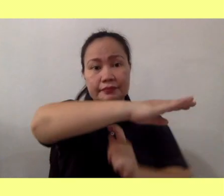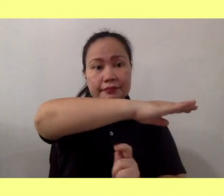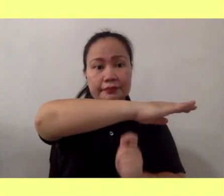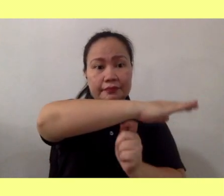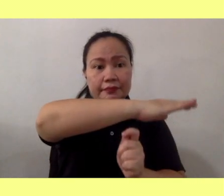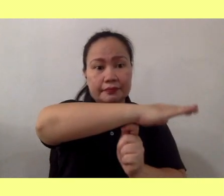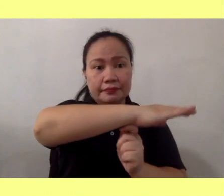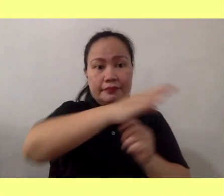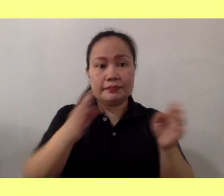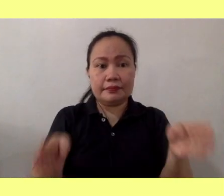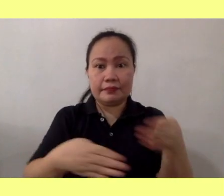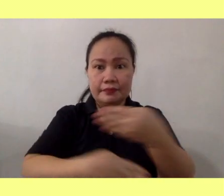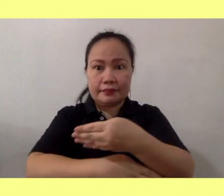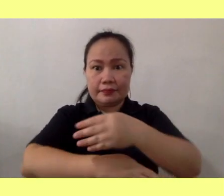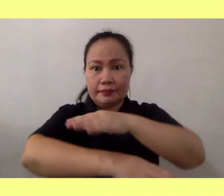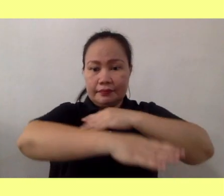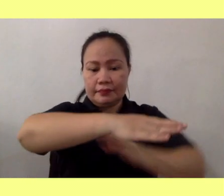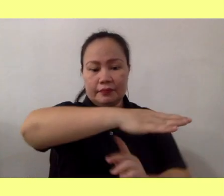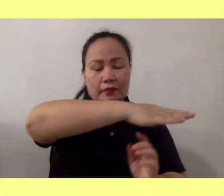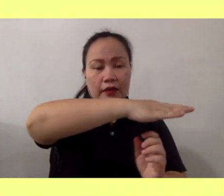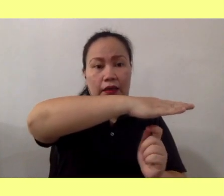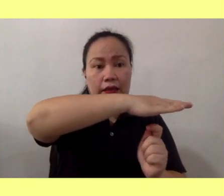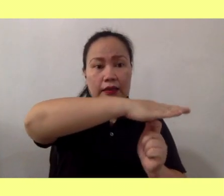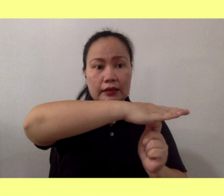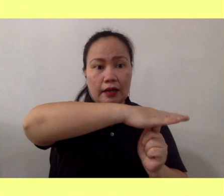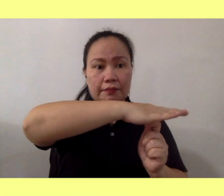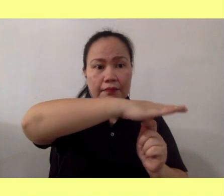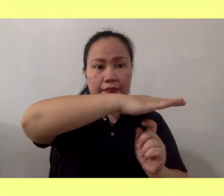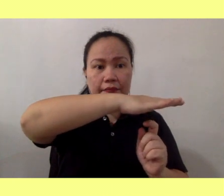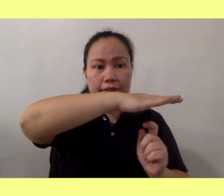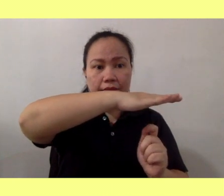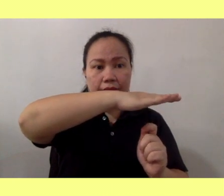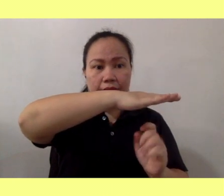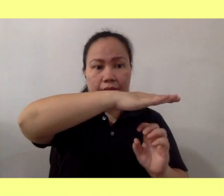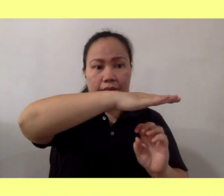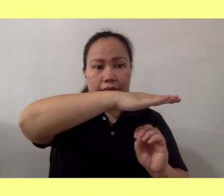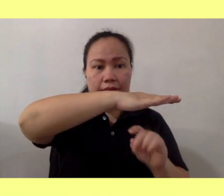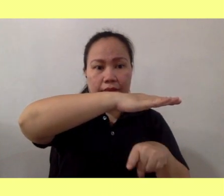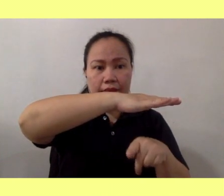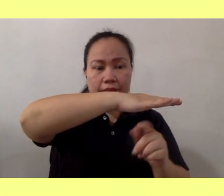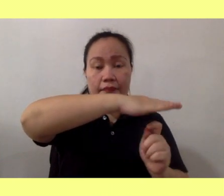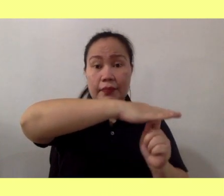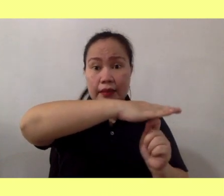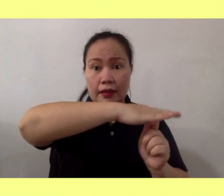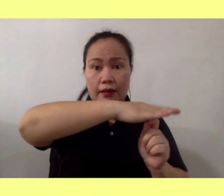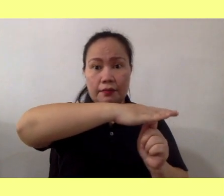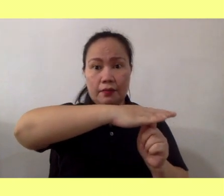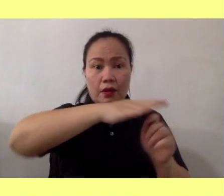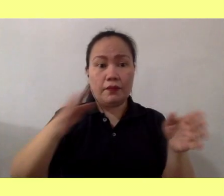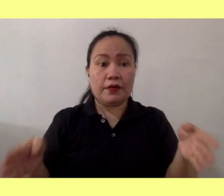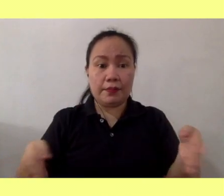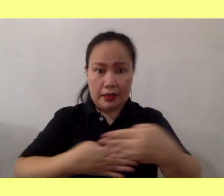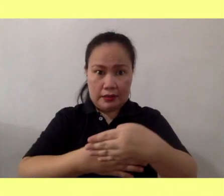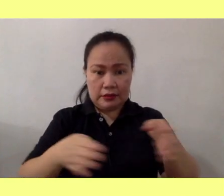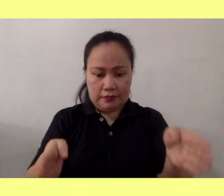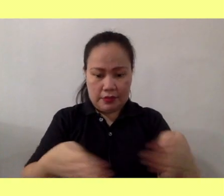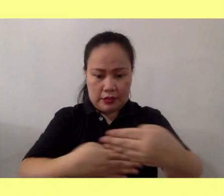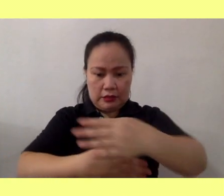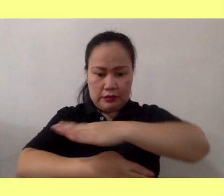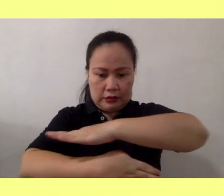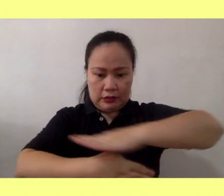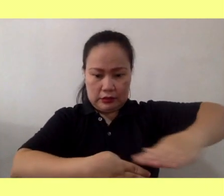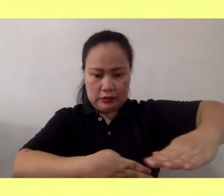natin kanina, meron tayong example sa point, bakit yung box doon ay point? Kasi ang sabi doon, corner. So,